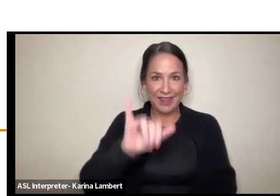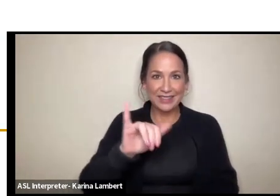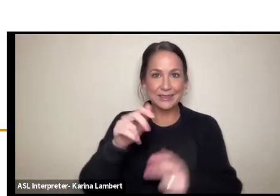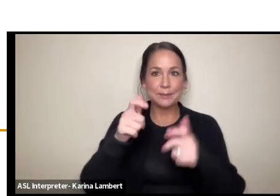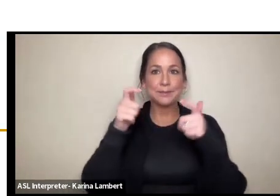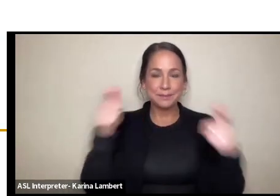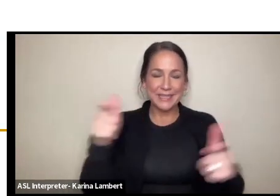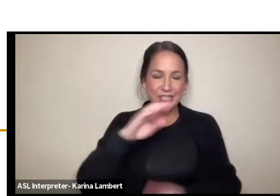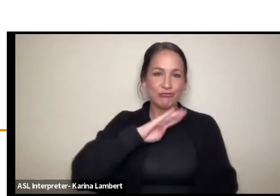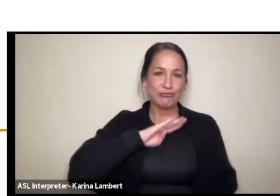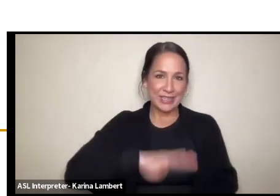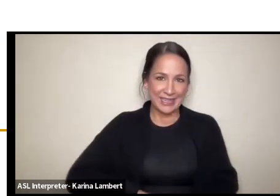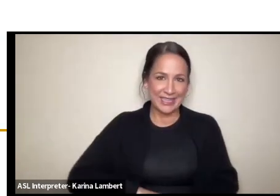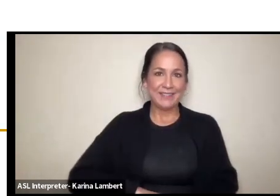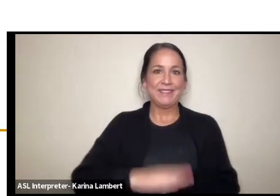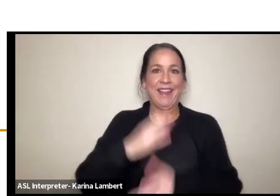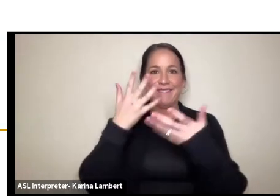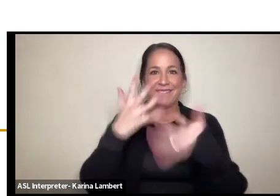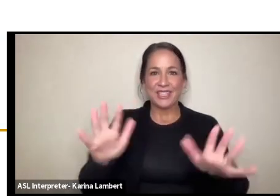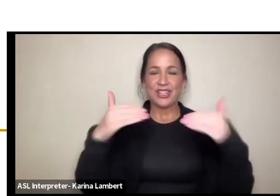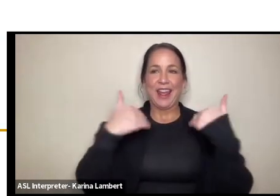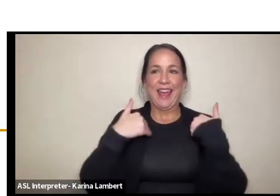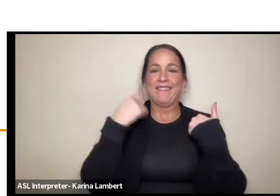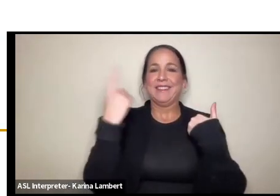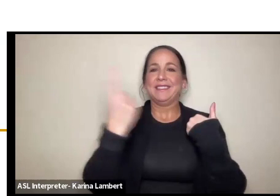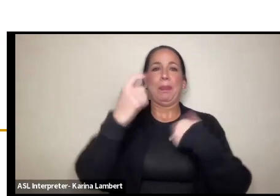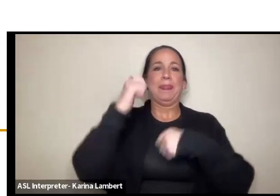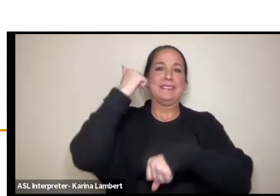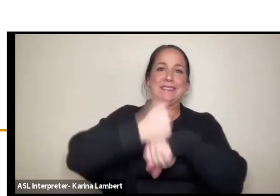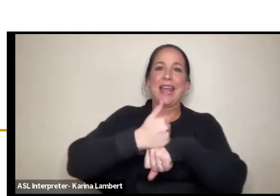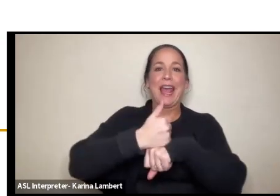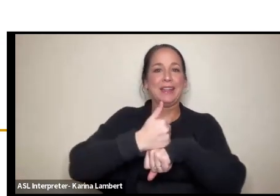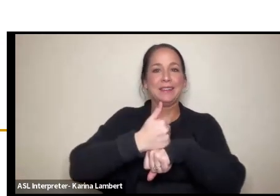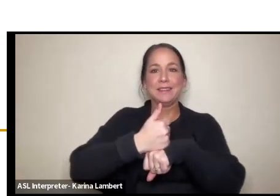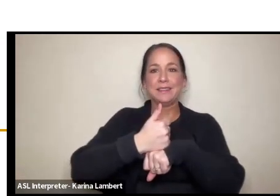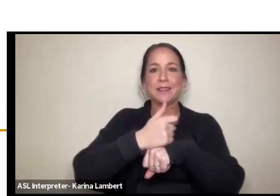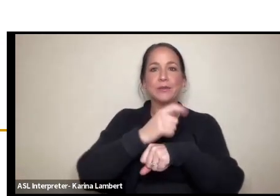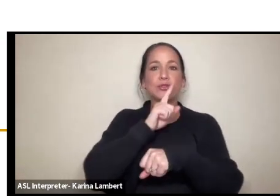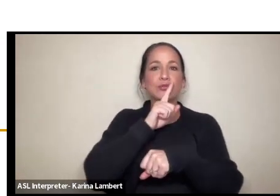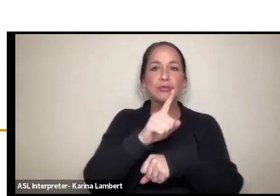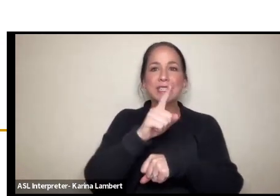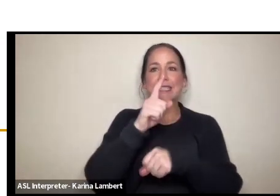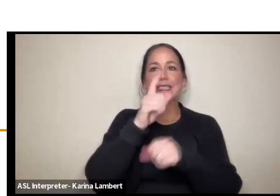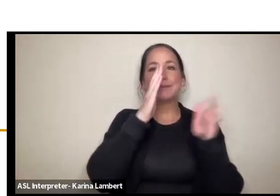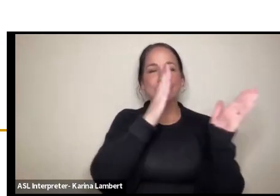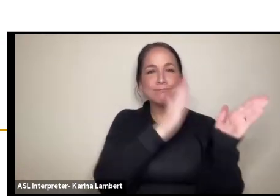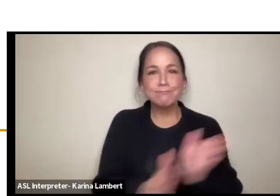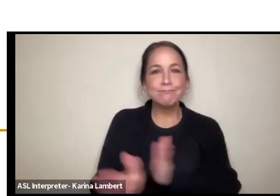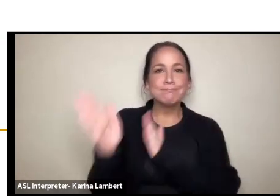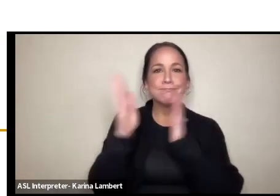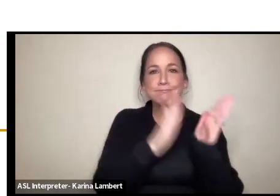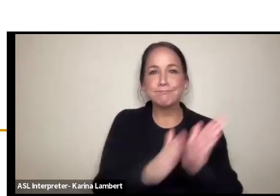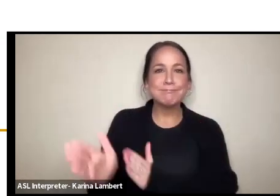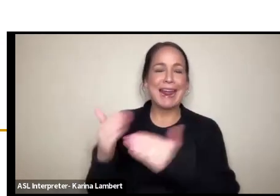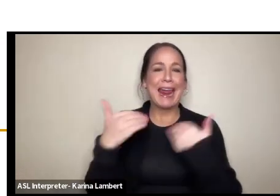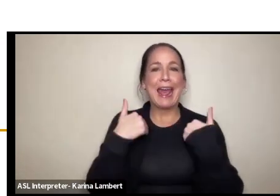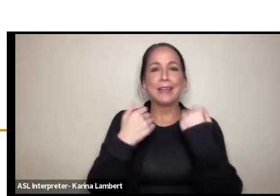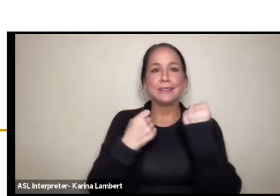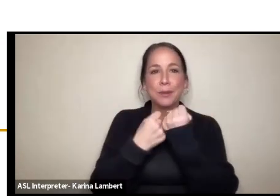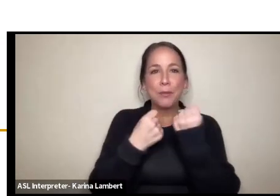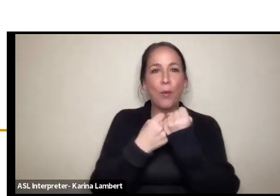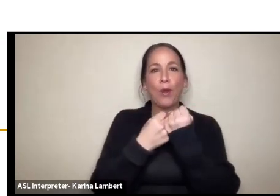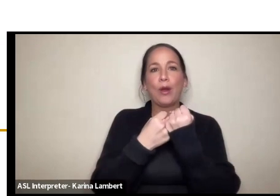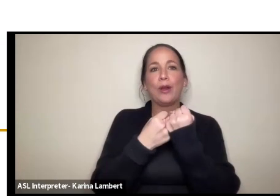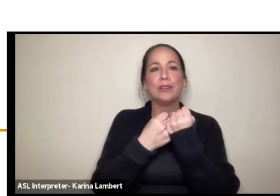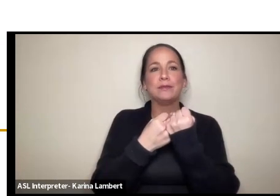now have something in place that was well thought out, and I had people that helped me think through